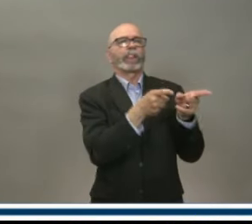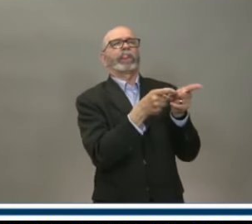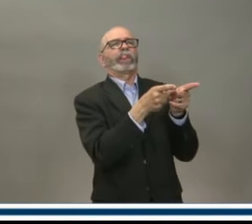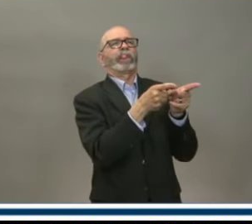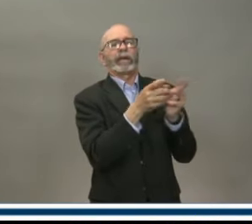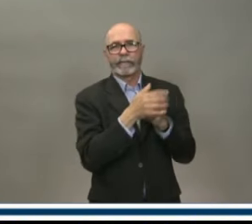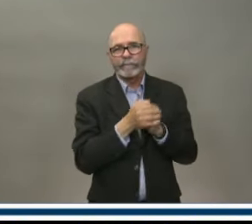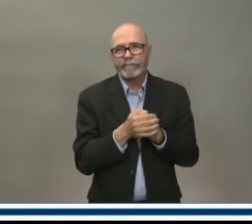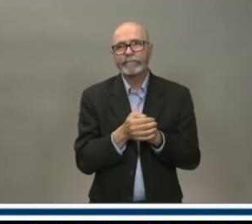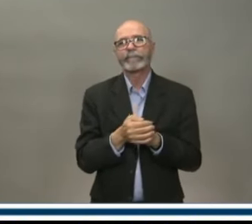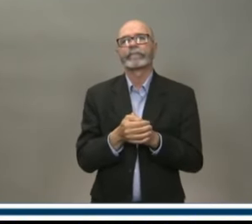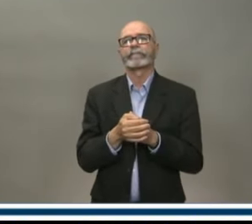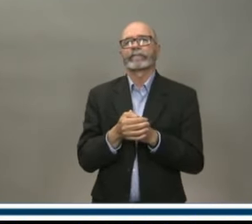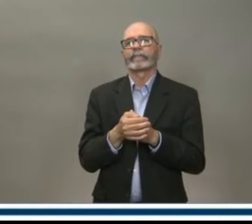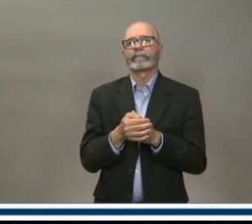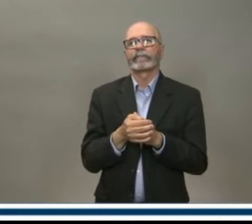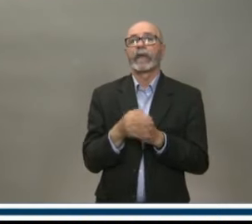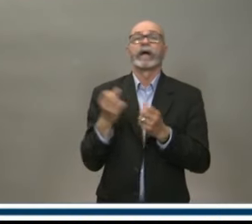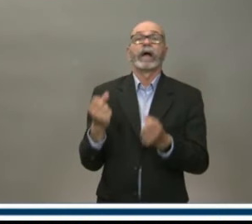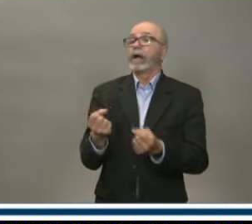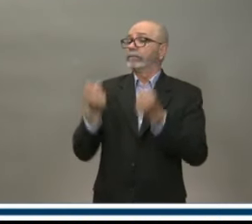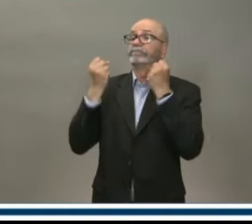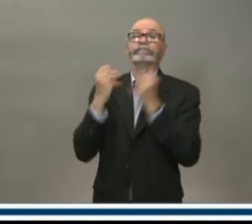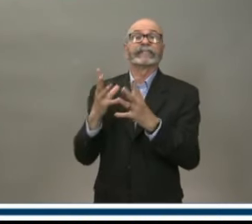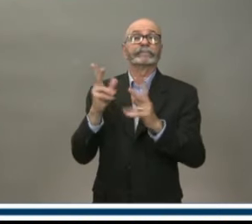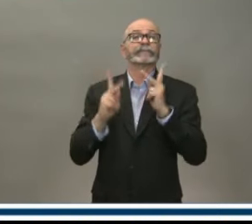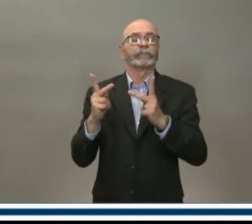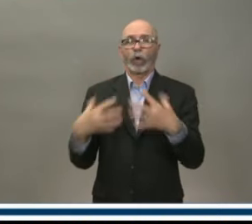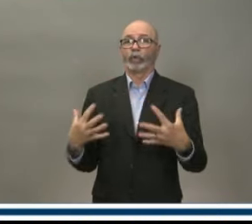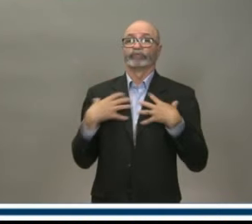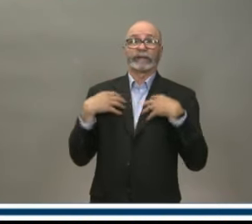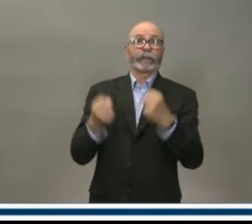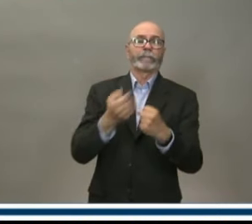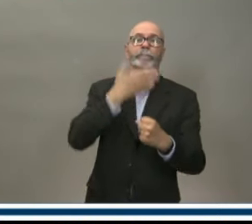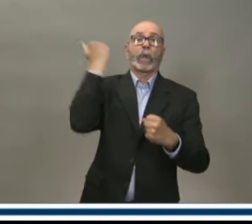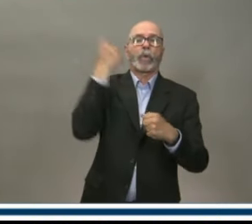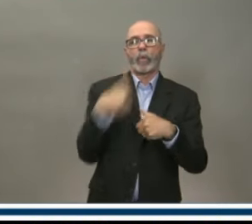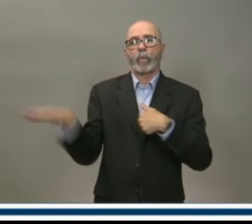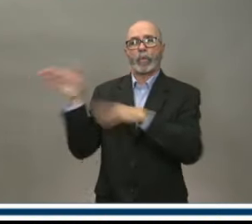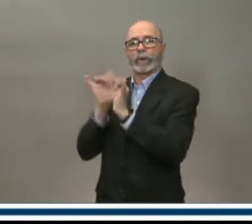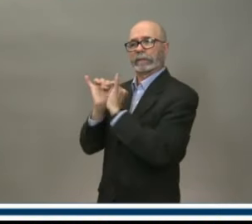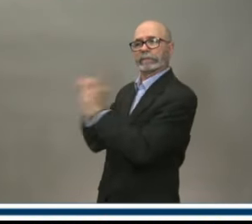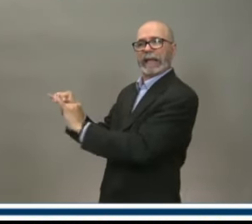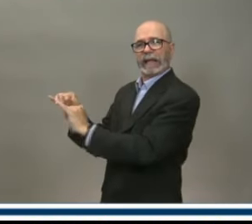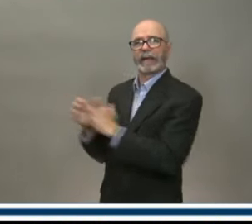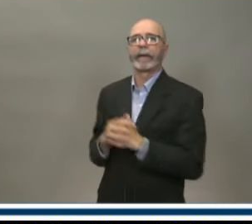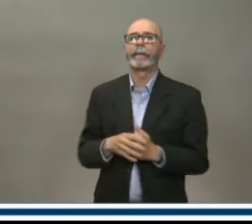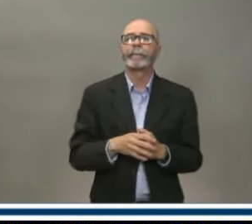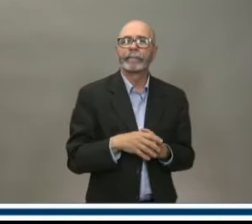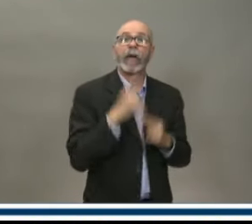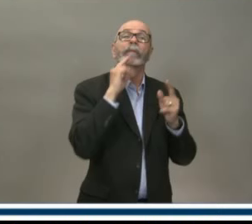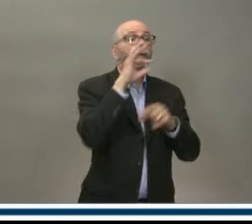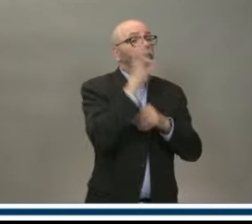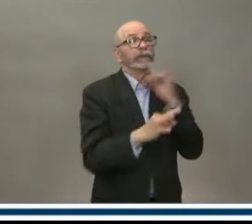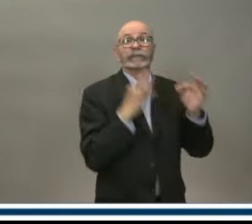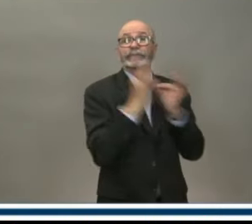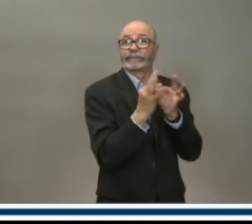infection, and we can consider them to be resolved. We have tested